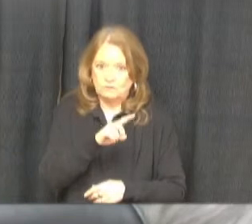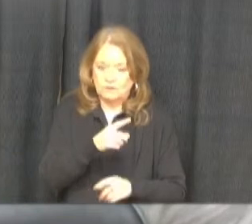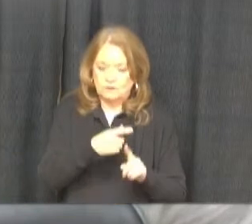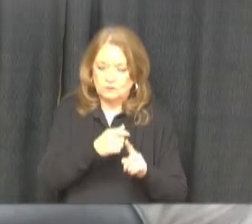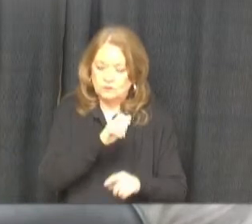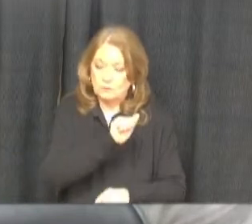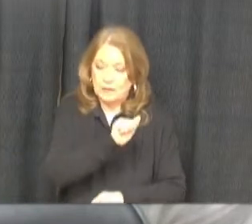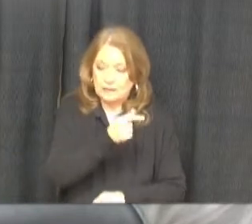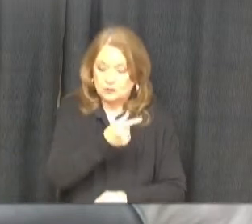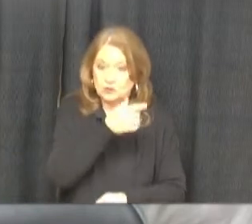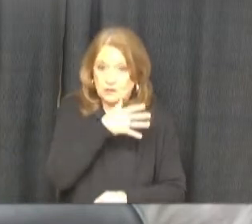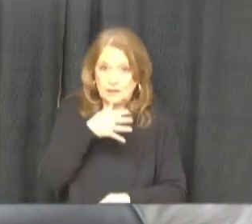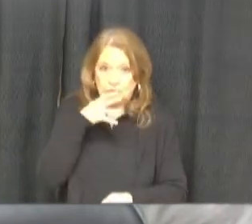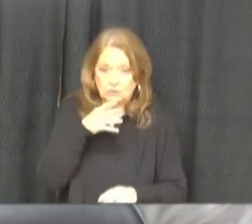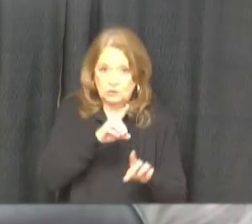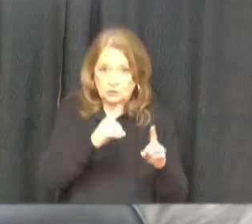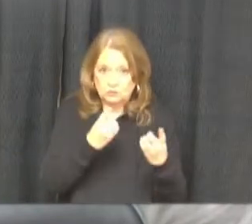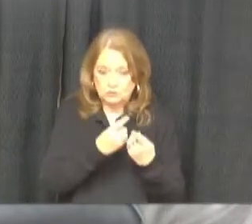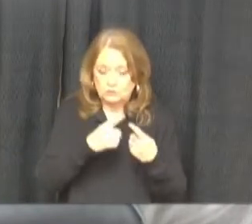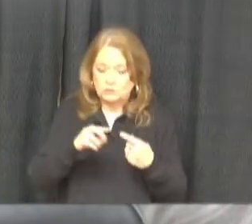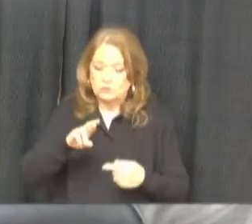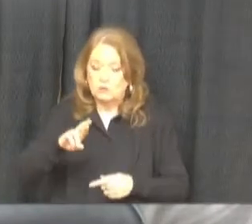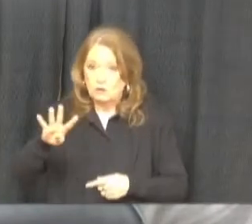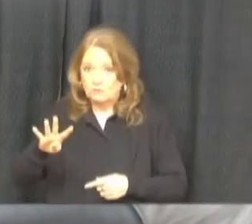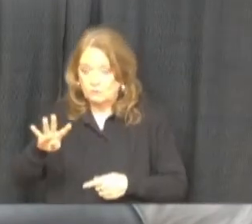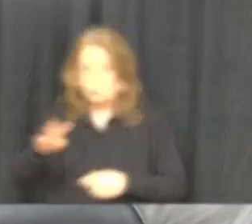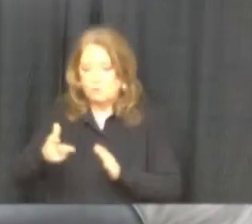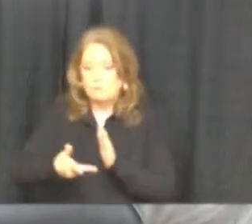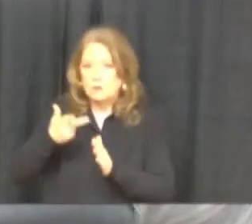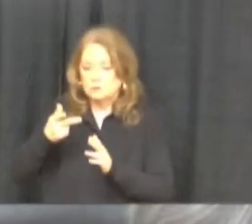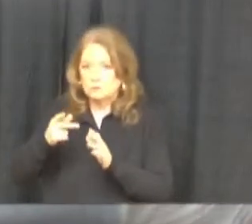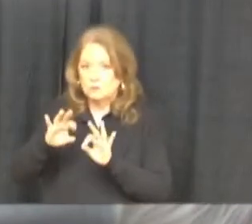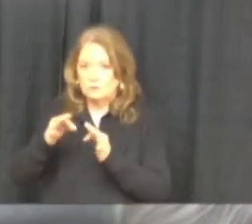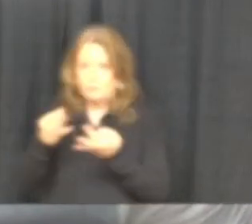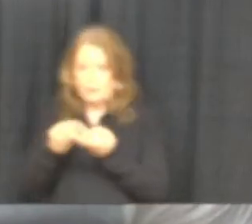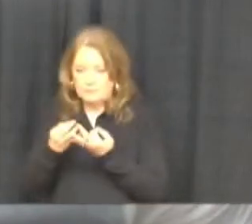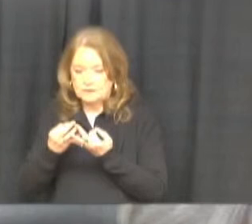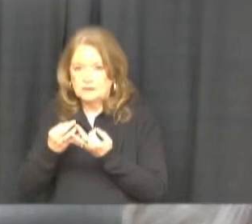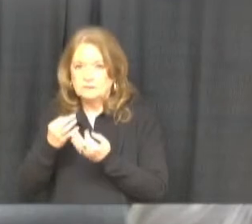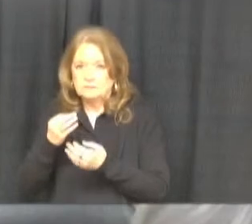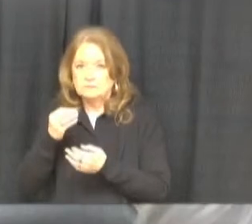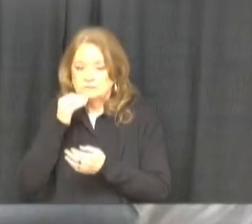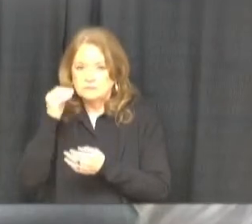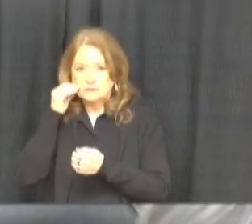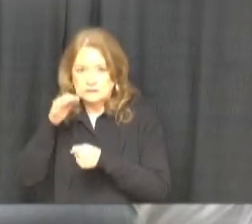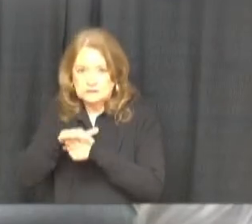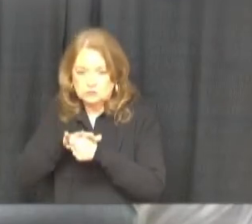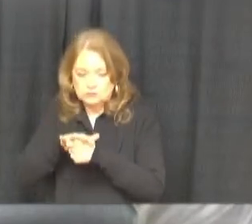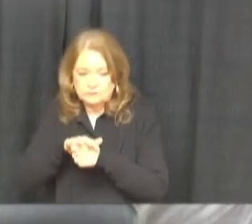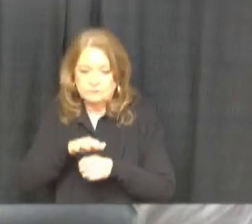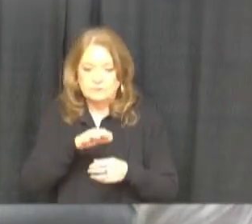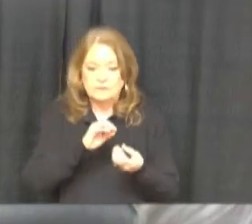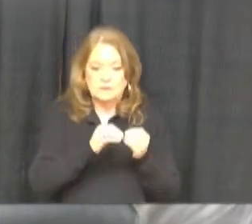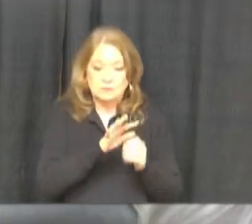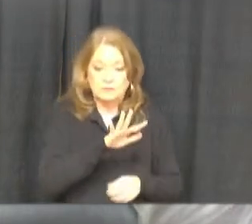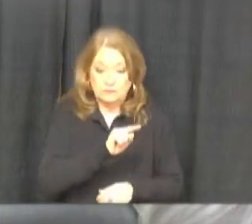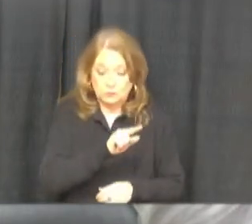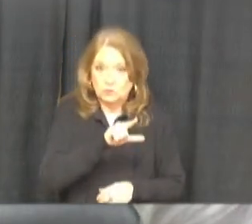AG Agricultural District to R4 Multiple Family Residential District. Ordinance